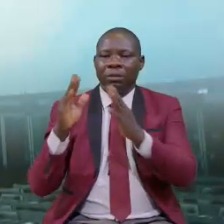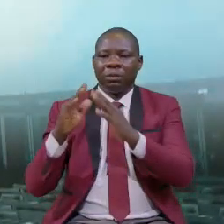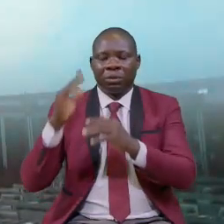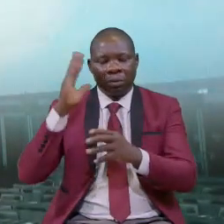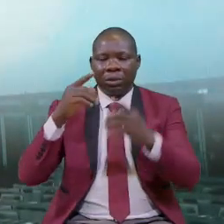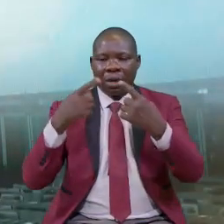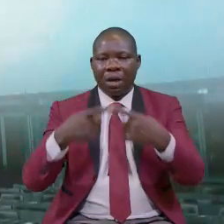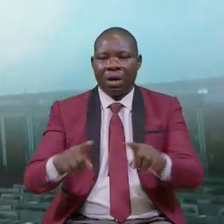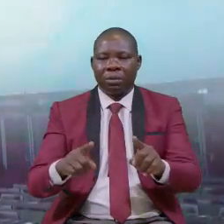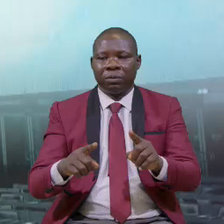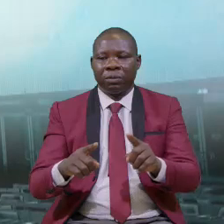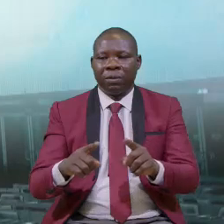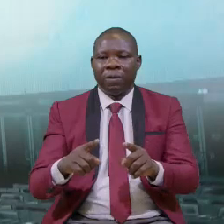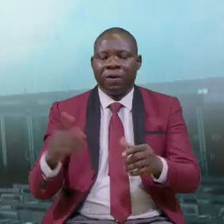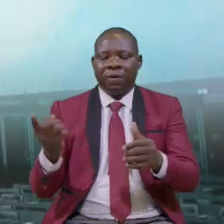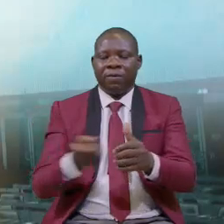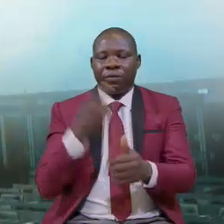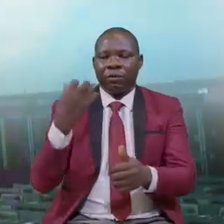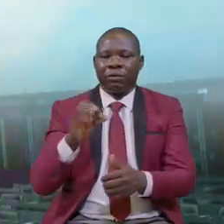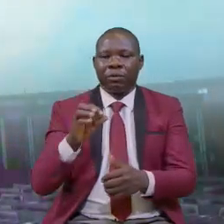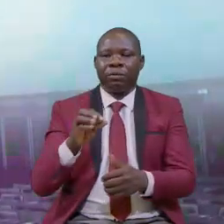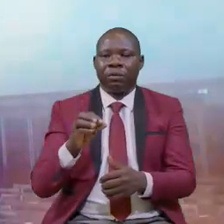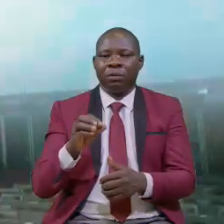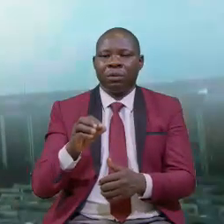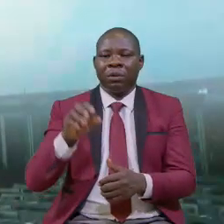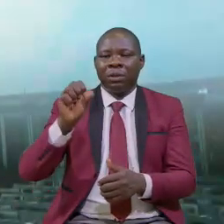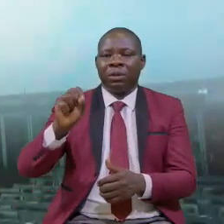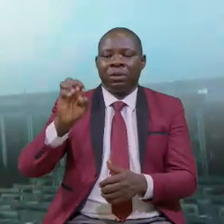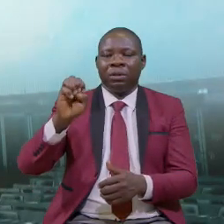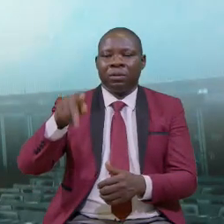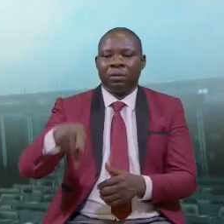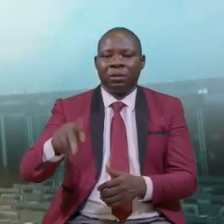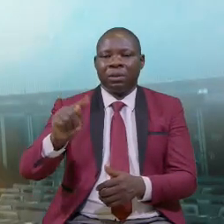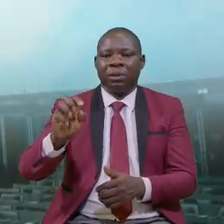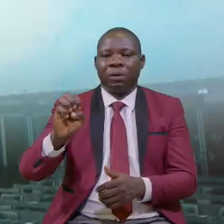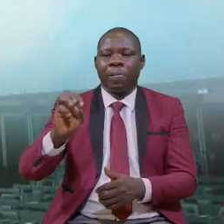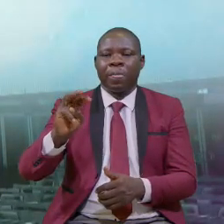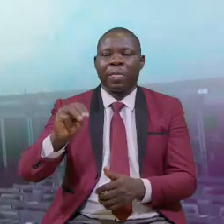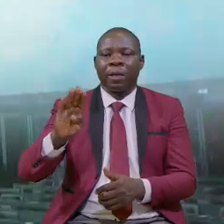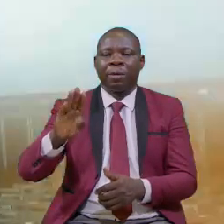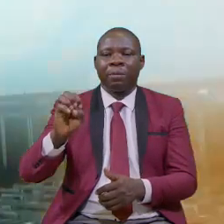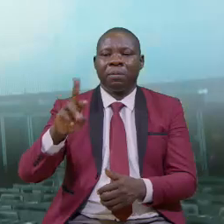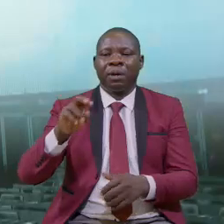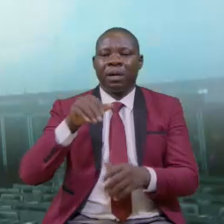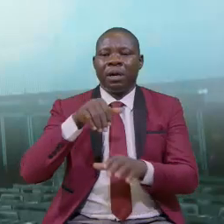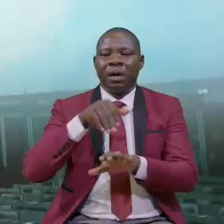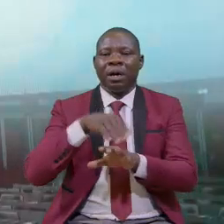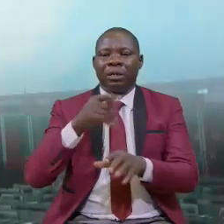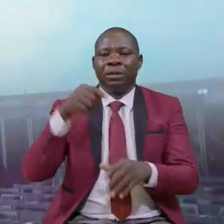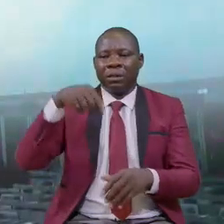place 1st of October at the DEEPERLIFE Bible Church headquarters,